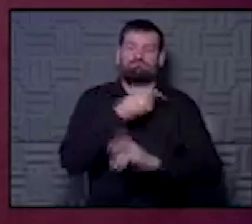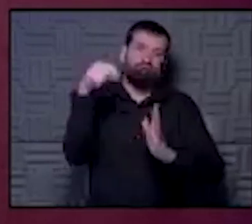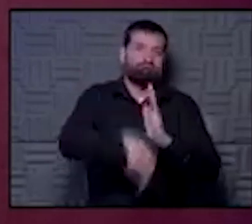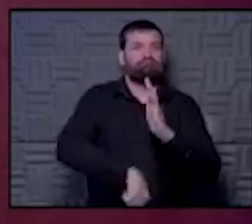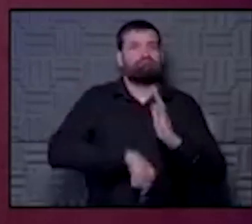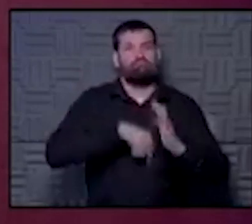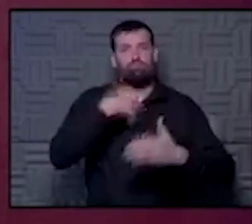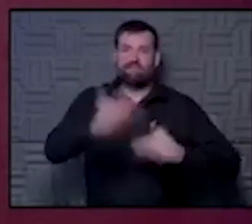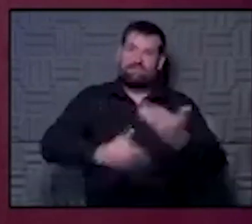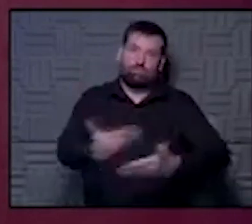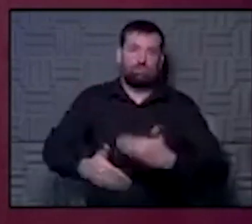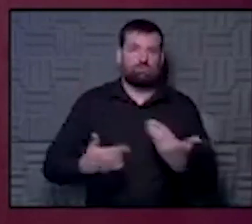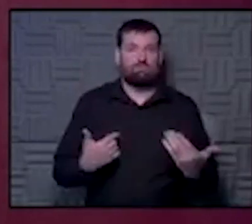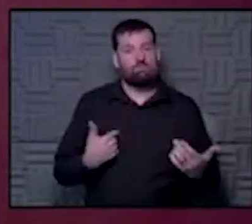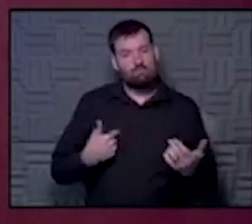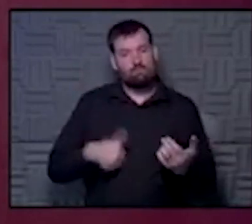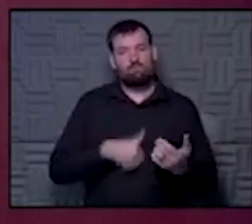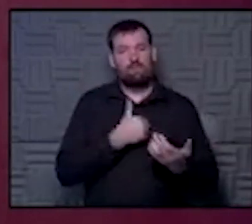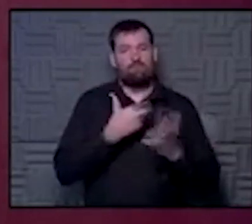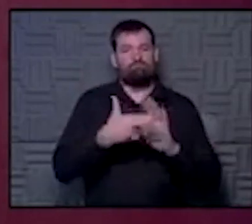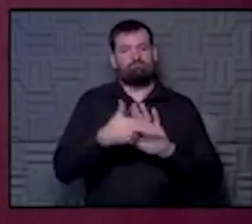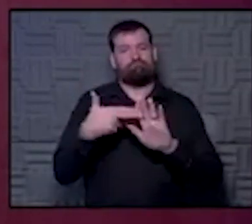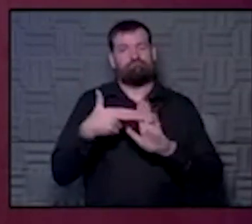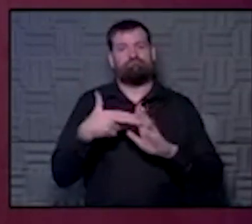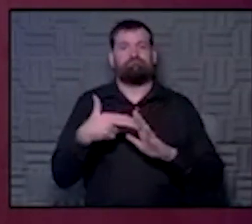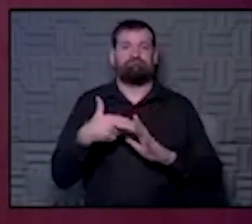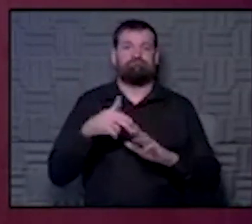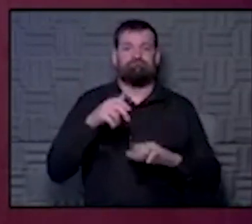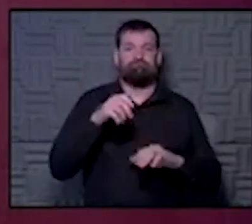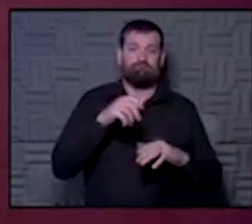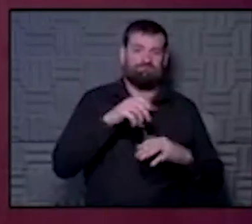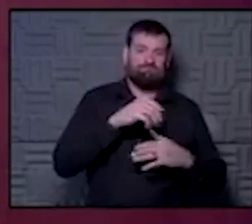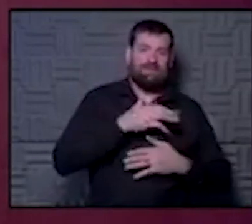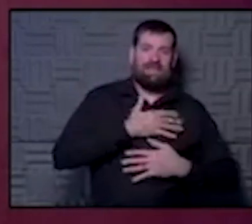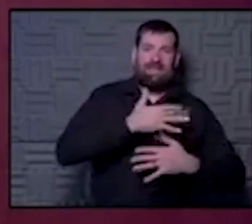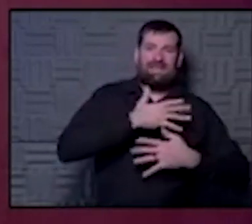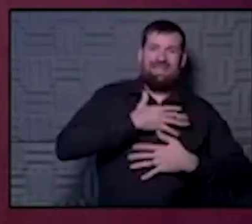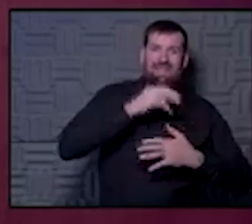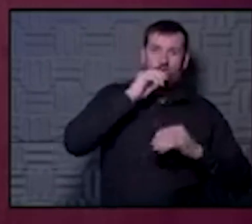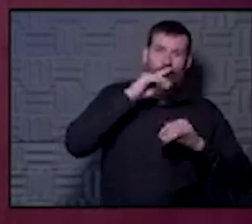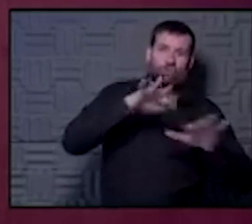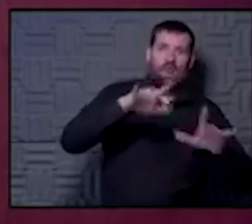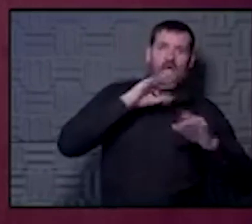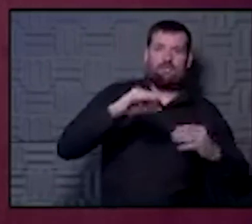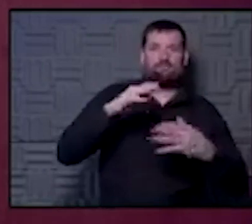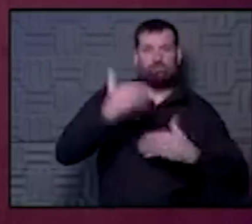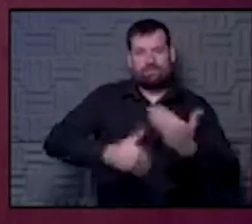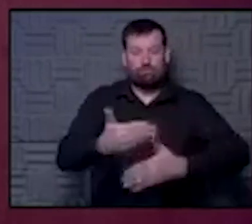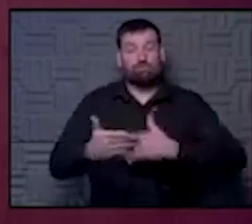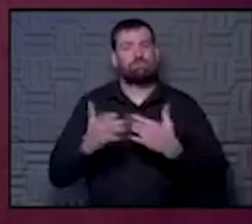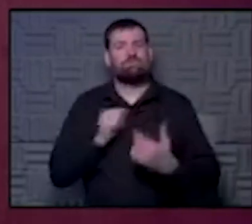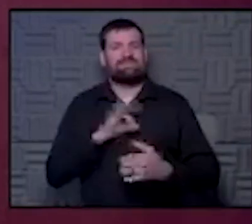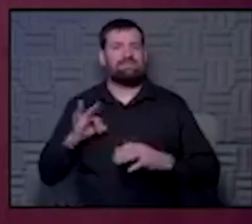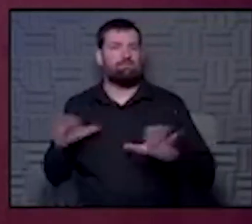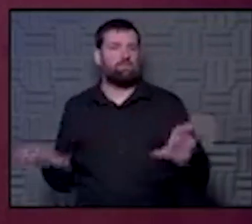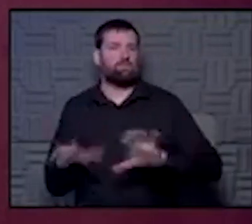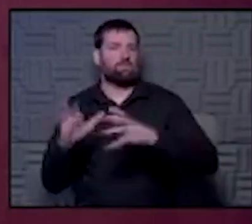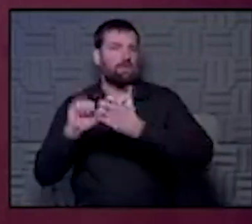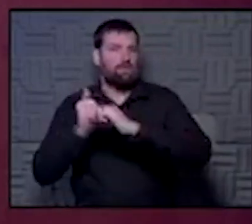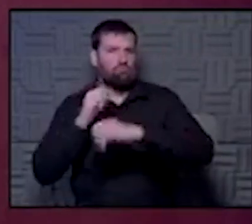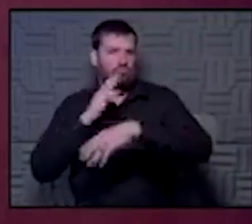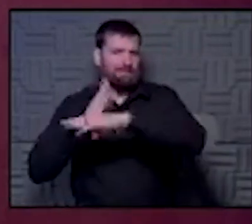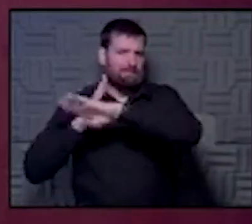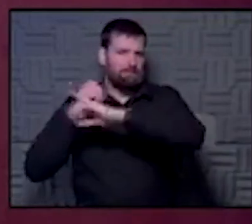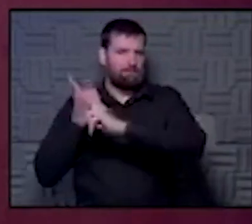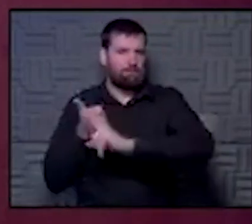procedure outlining what we deemed aerosolized air procedures, and then what precautions our staff should take to make sure they're protecting